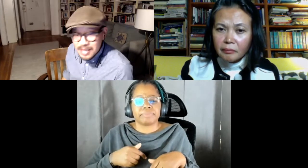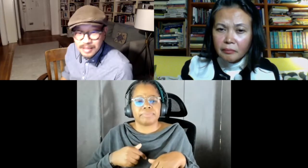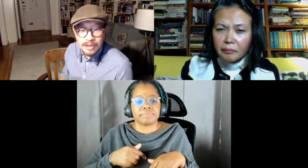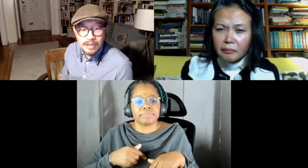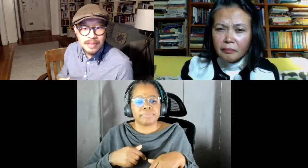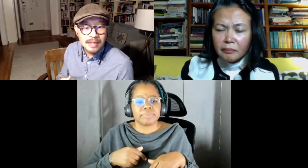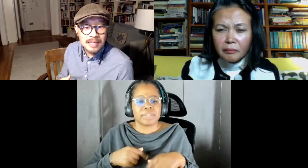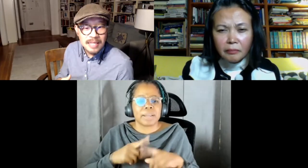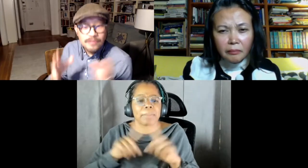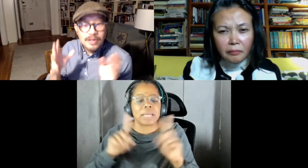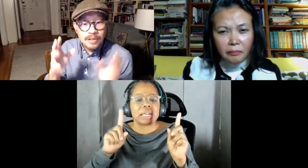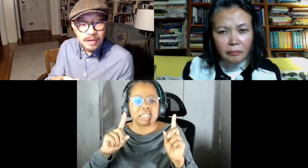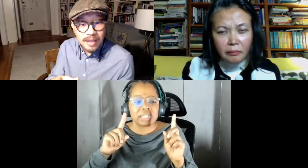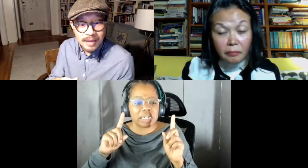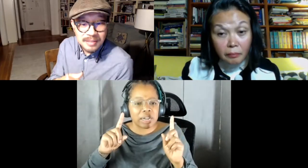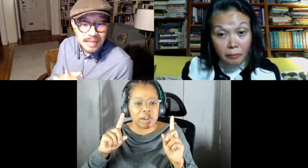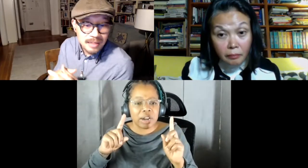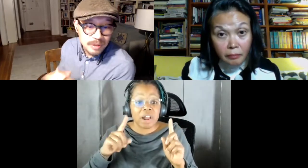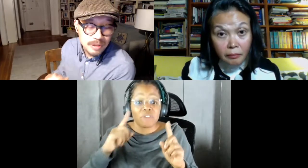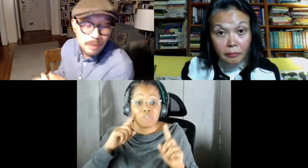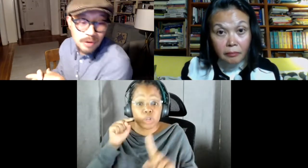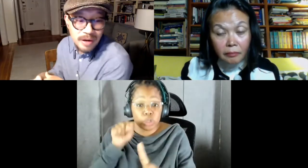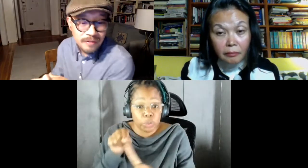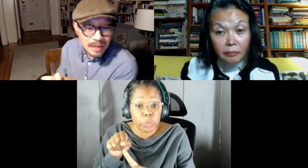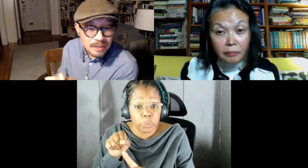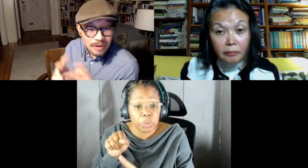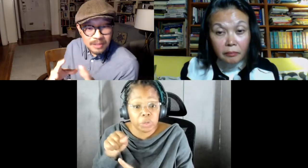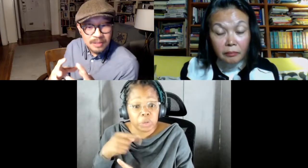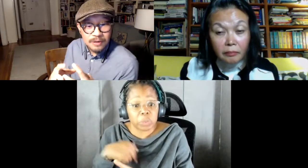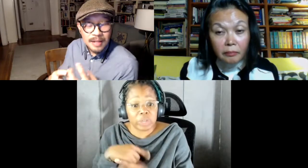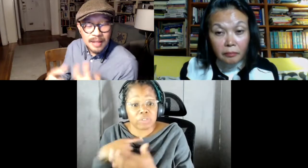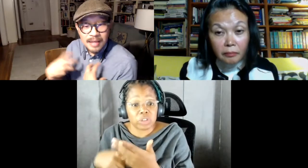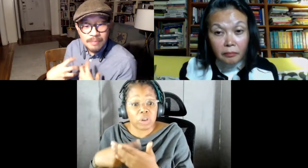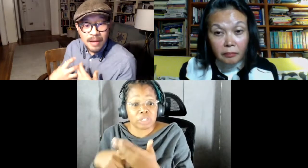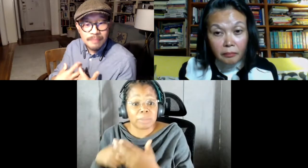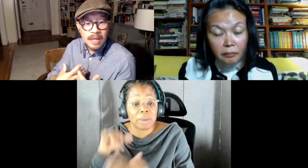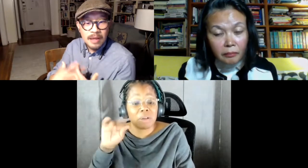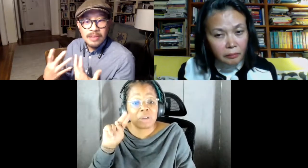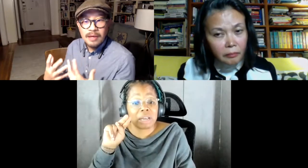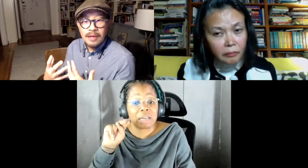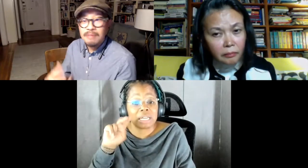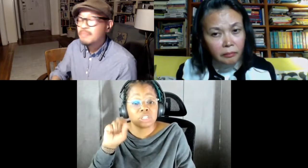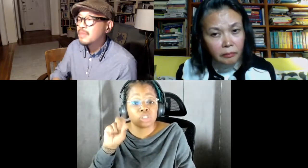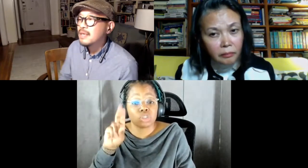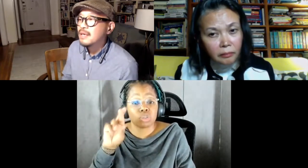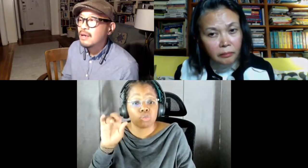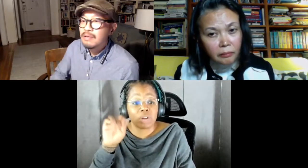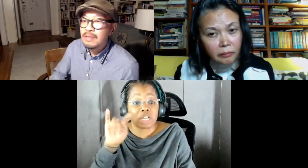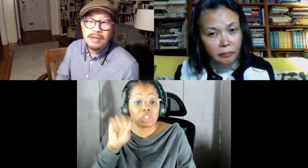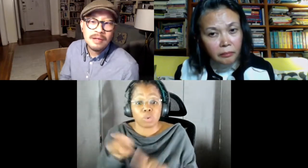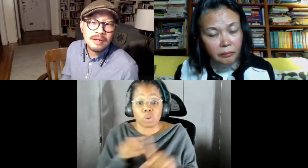But the thing is that even in your case, as we've spoken of Insurrecto, and in mine, the